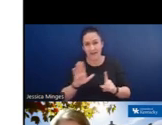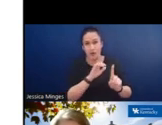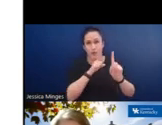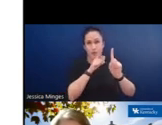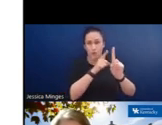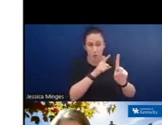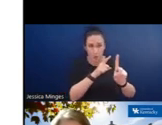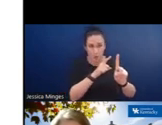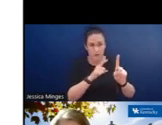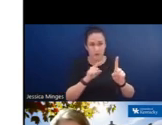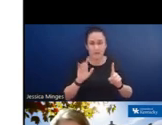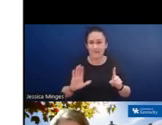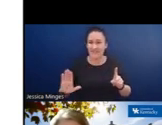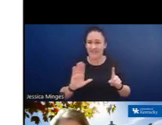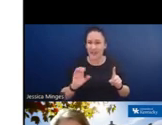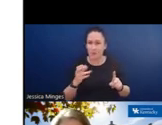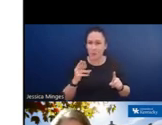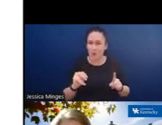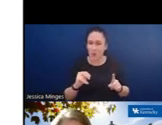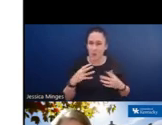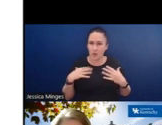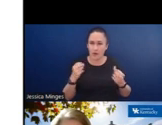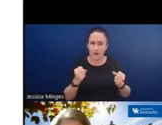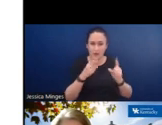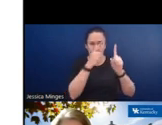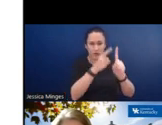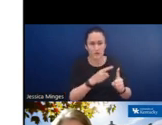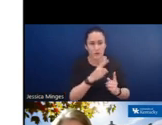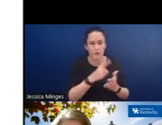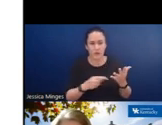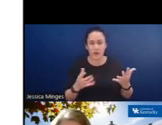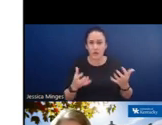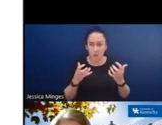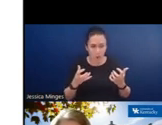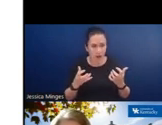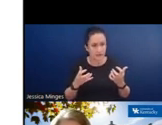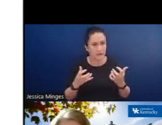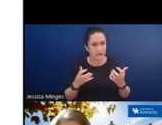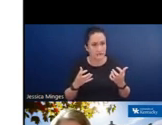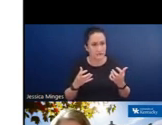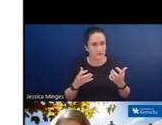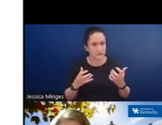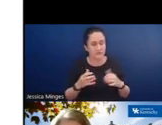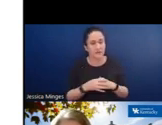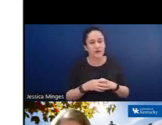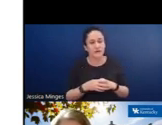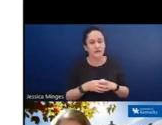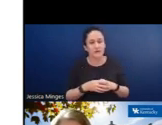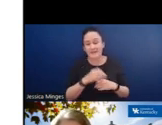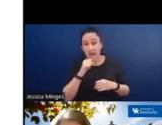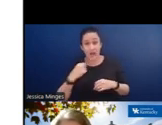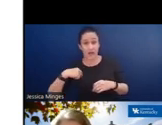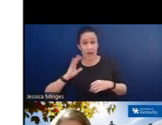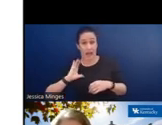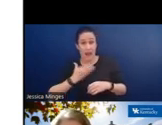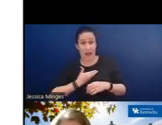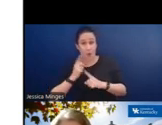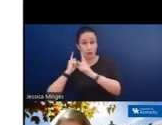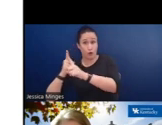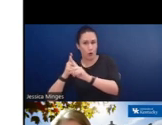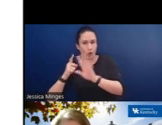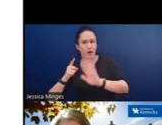So their own recovery goals, what they would like to achieve for themselves. So they don't start with us having a goal, but rather